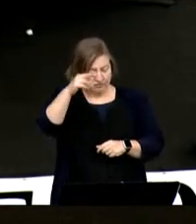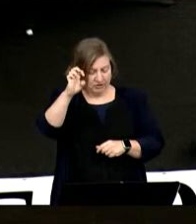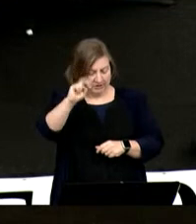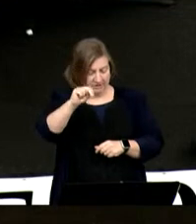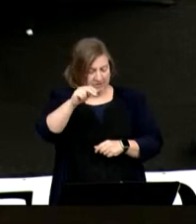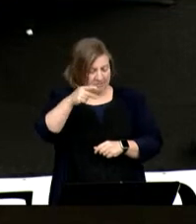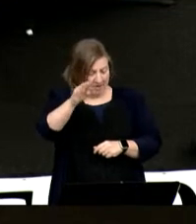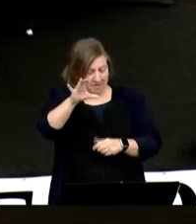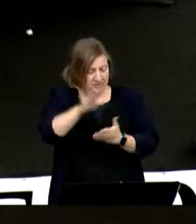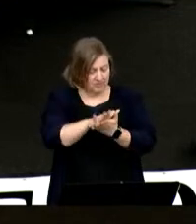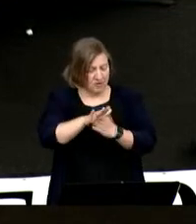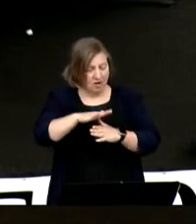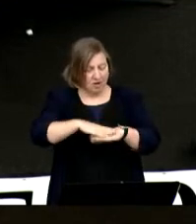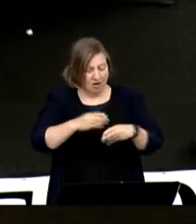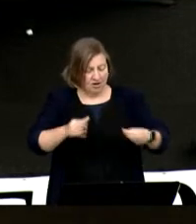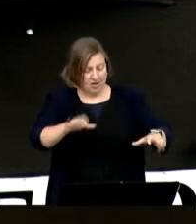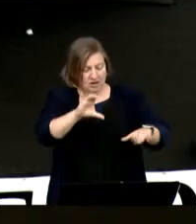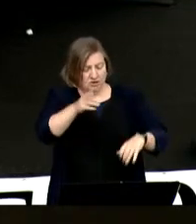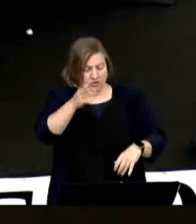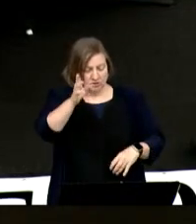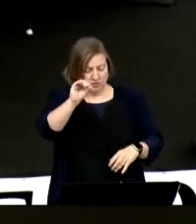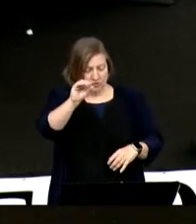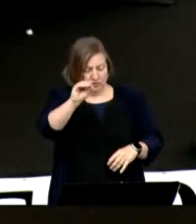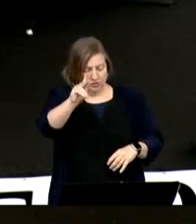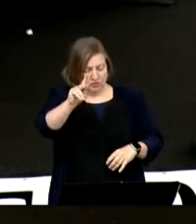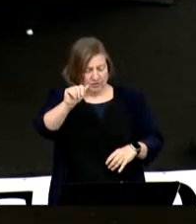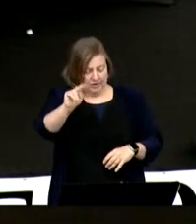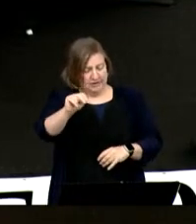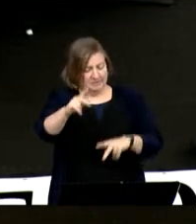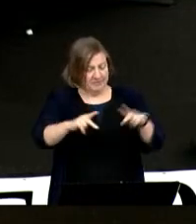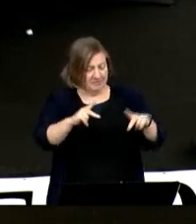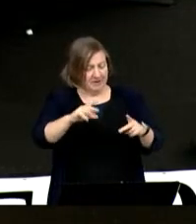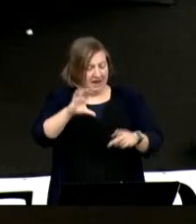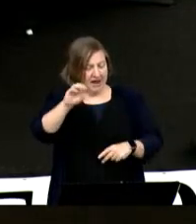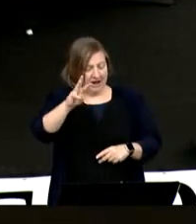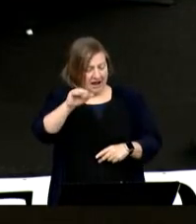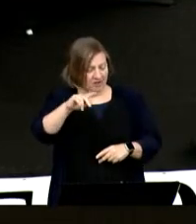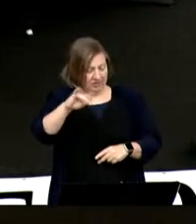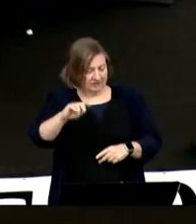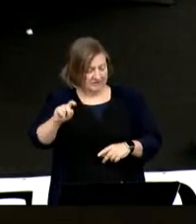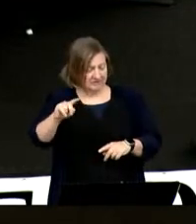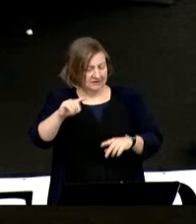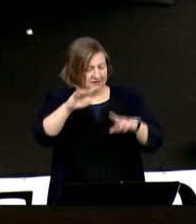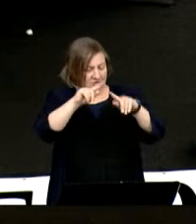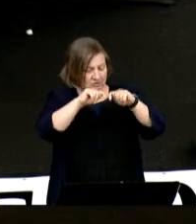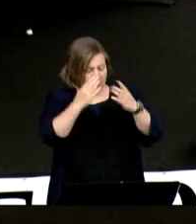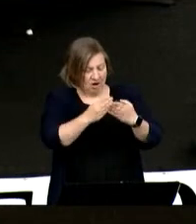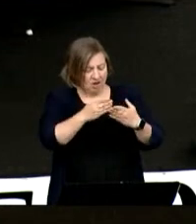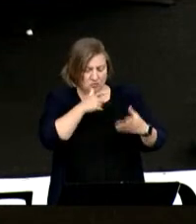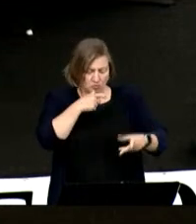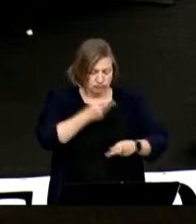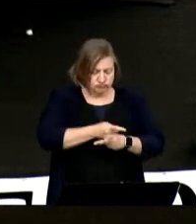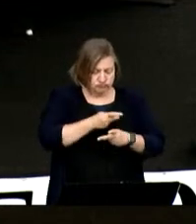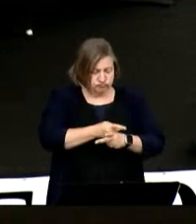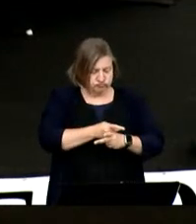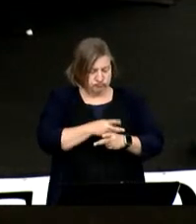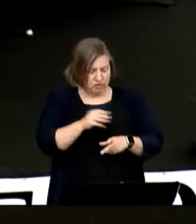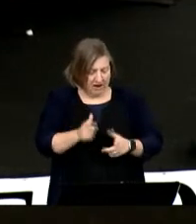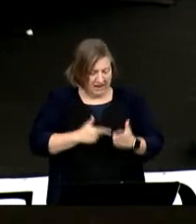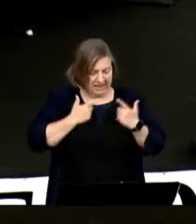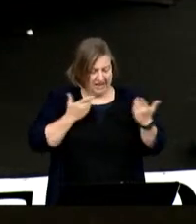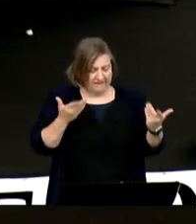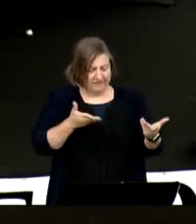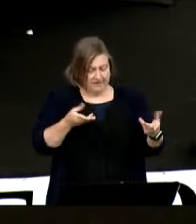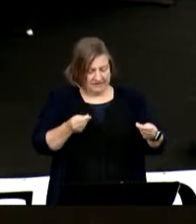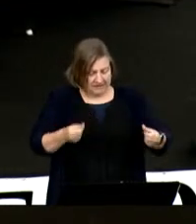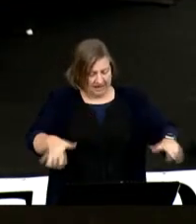on the traditional lands of the Chinookan peoples and the Cowlitz tribe. They have lived on and cared for this land and